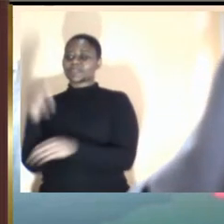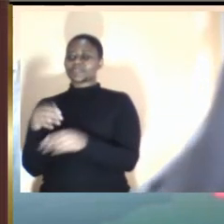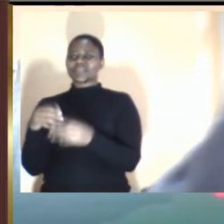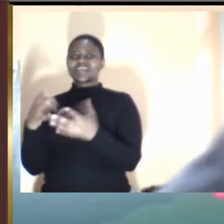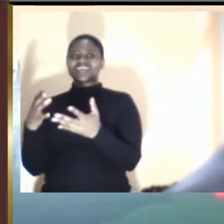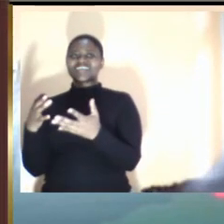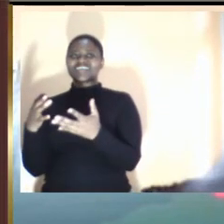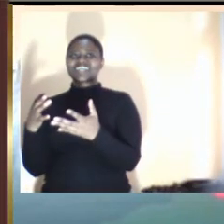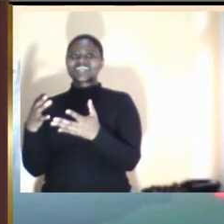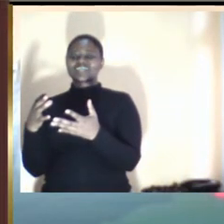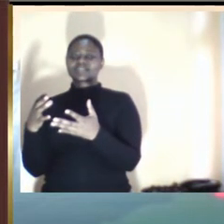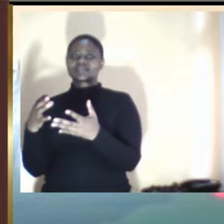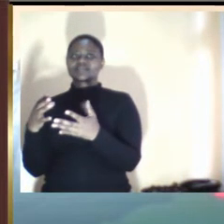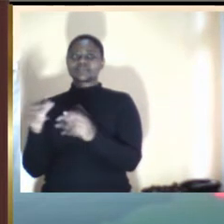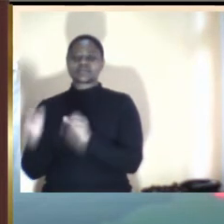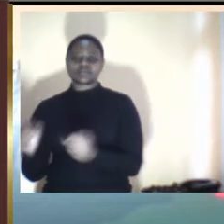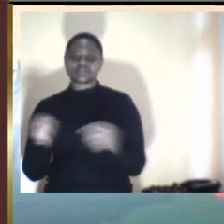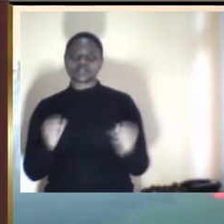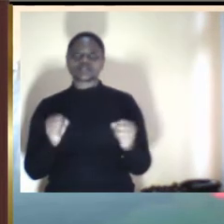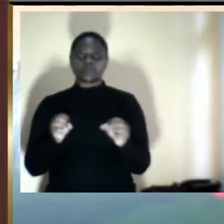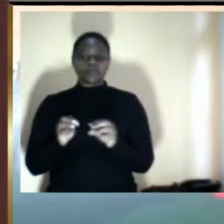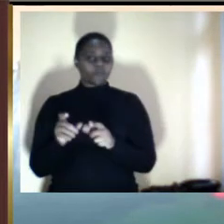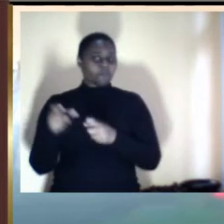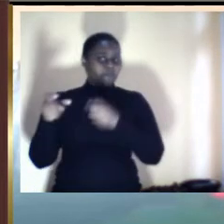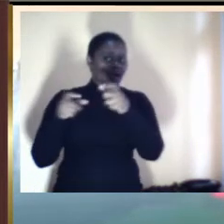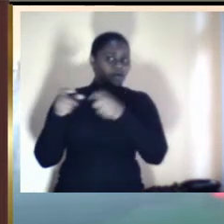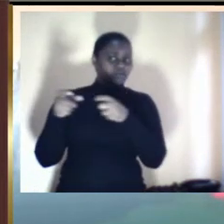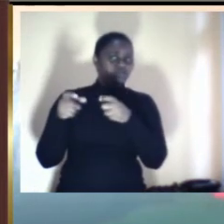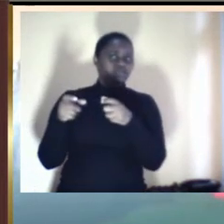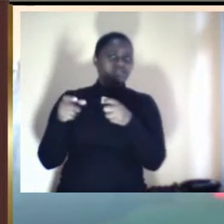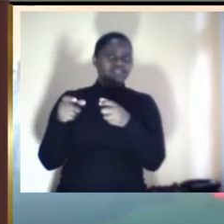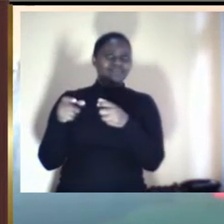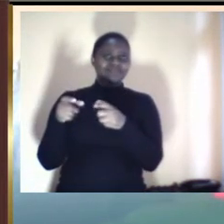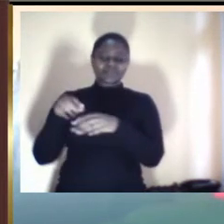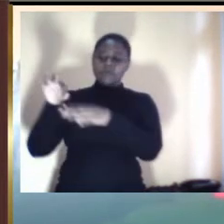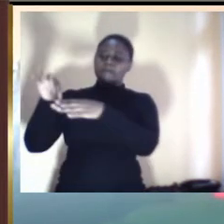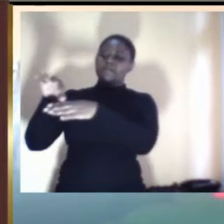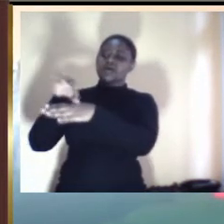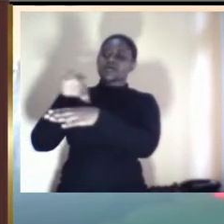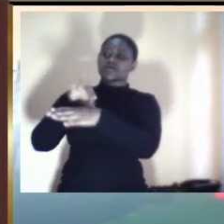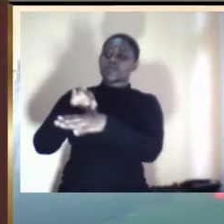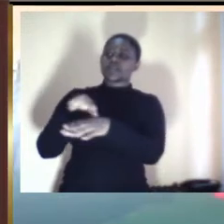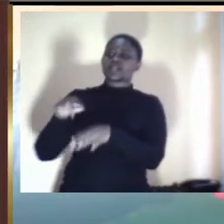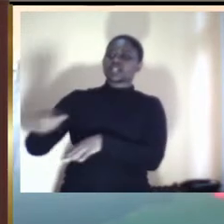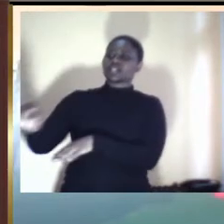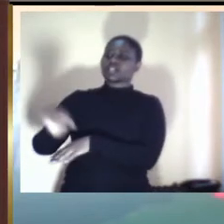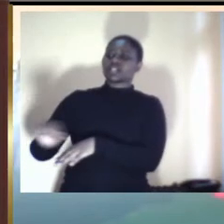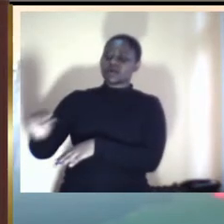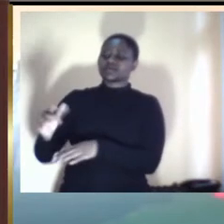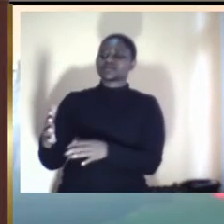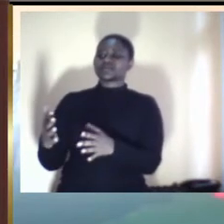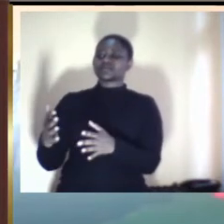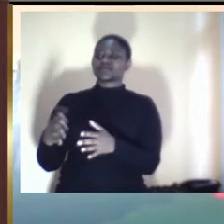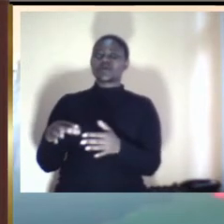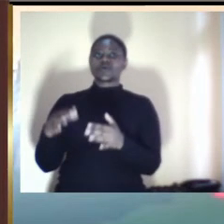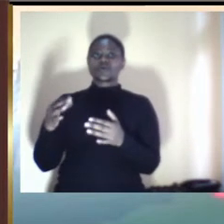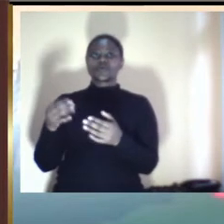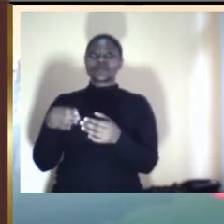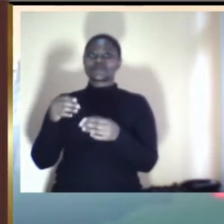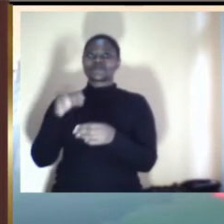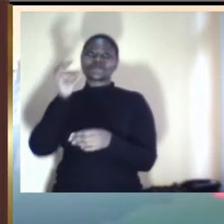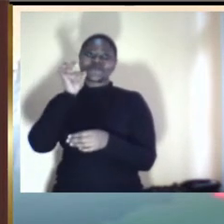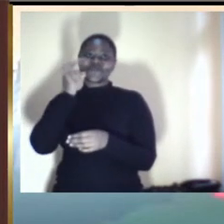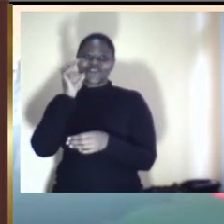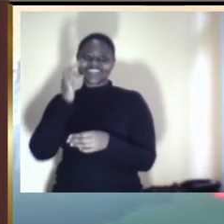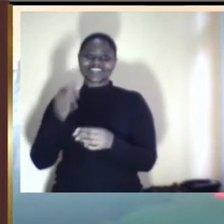and sustainable management of cropping and grazing land. Rural youth will assist with food